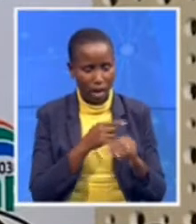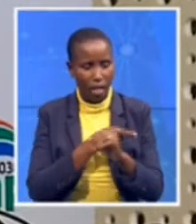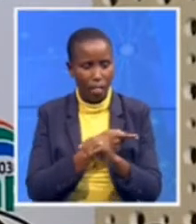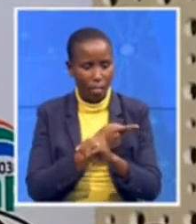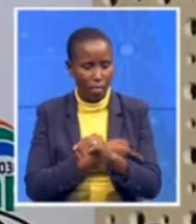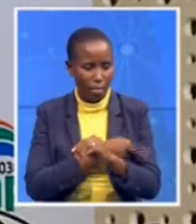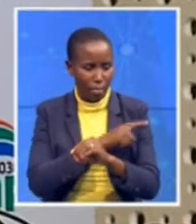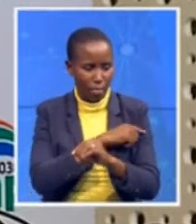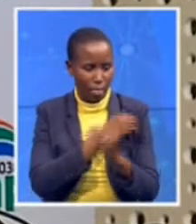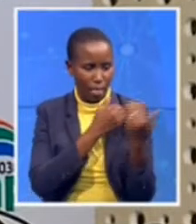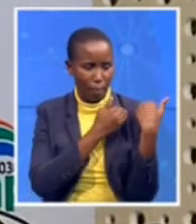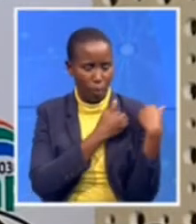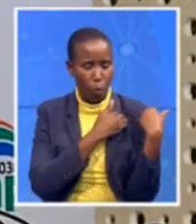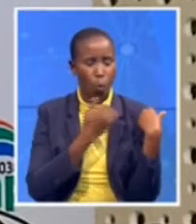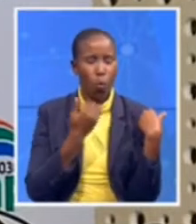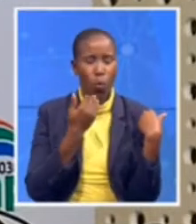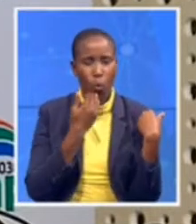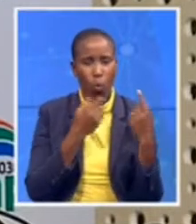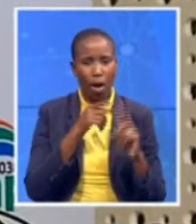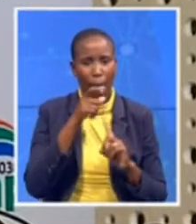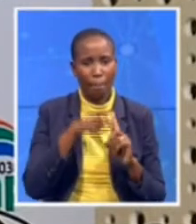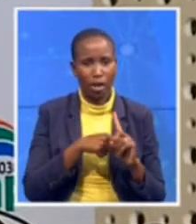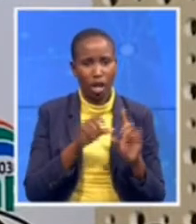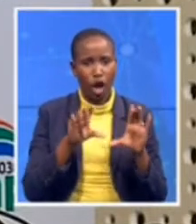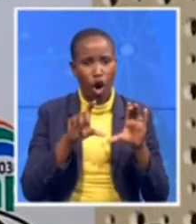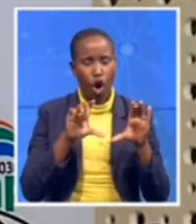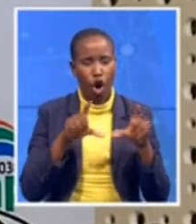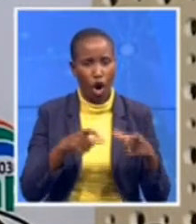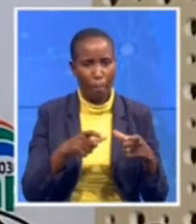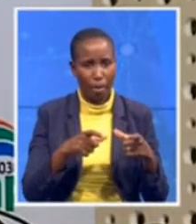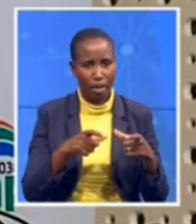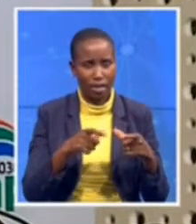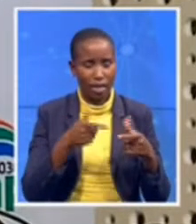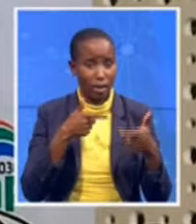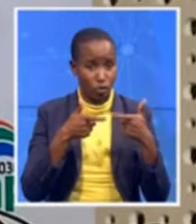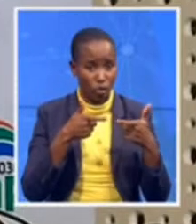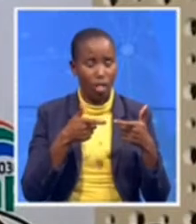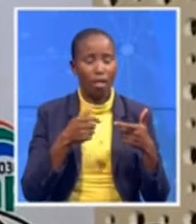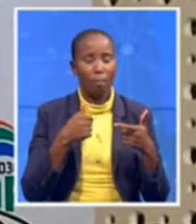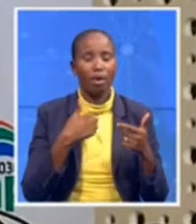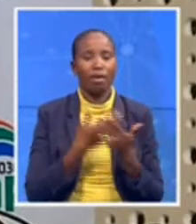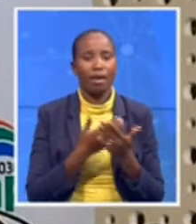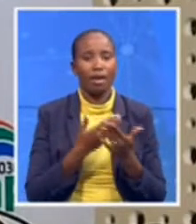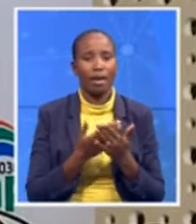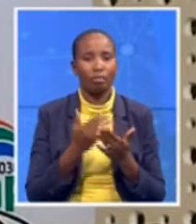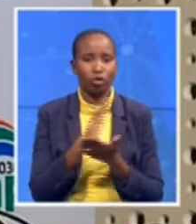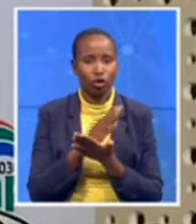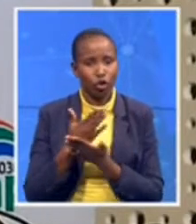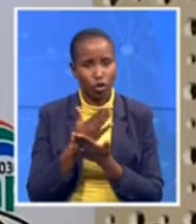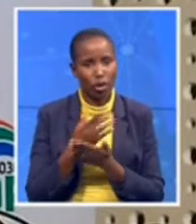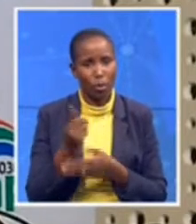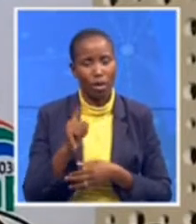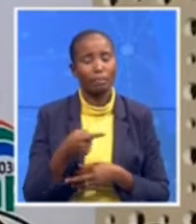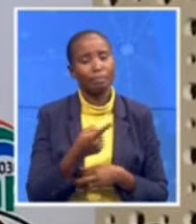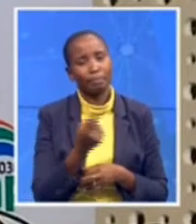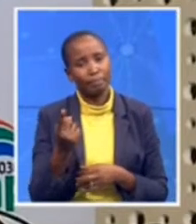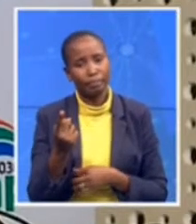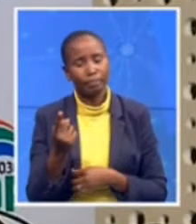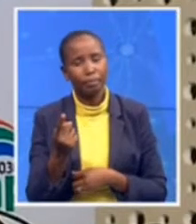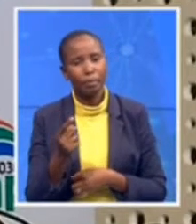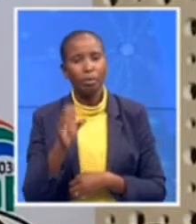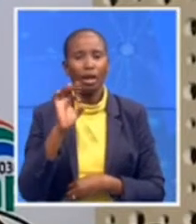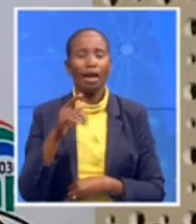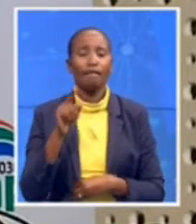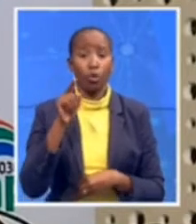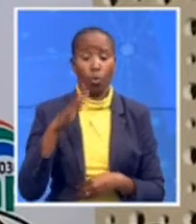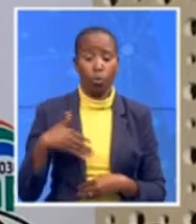Committee. And I thought it would be helpful just to share with you and all our stakeholders that in order to be a member of the Enforcement Committee, our